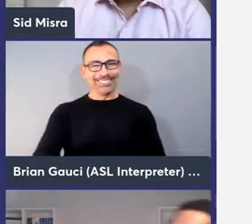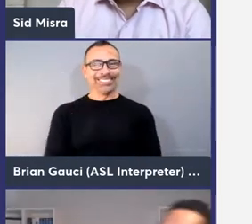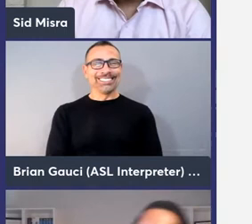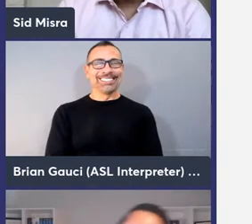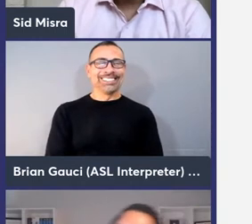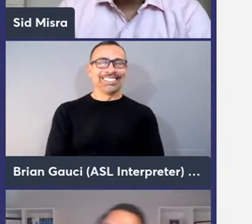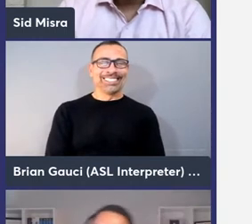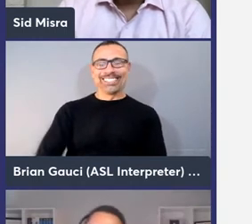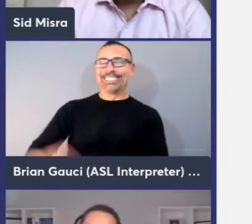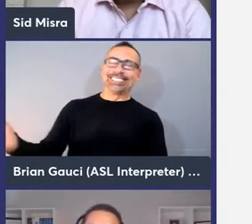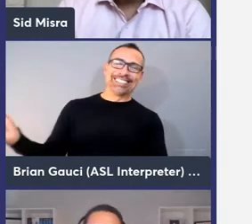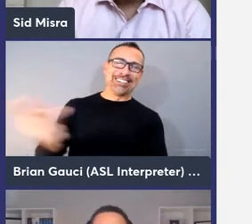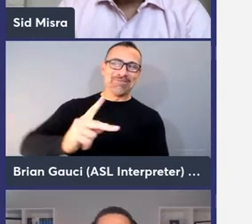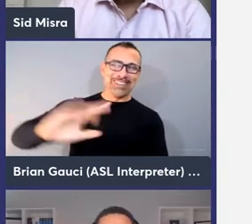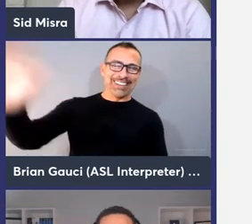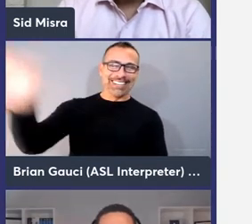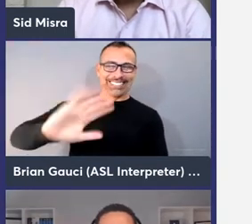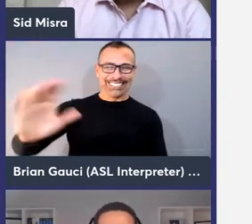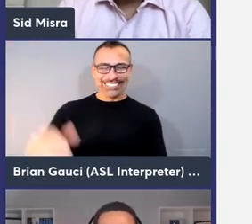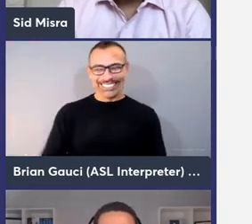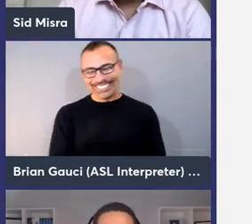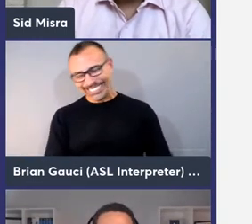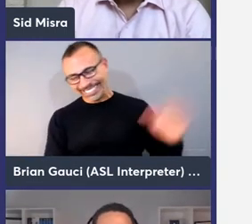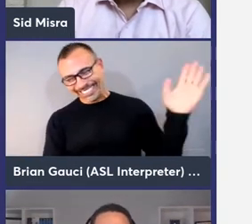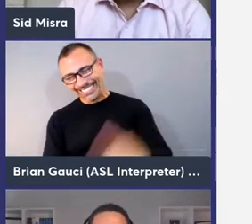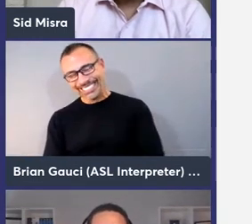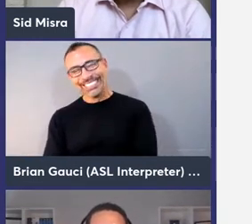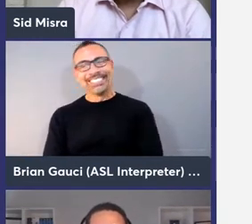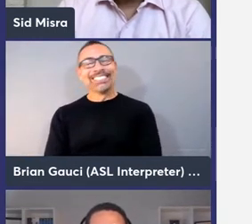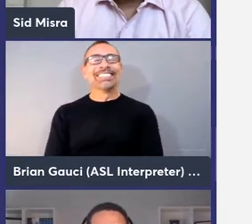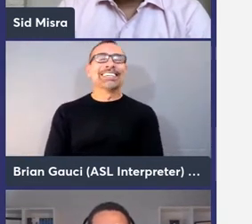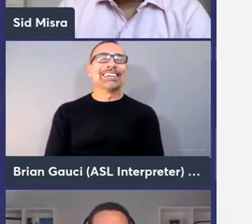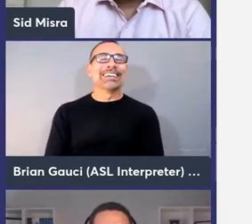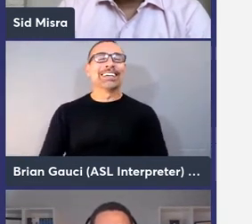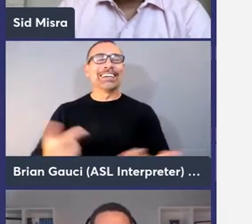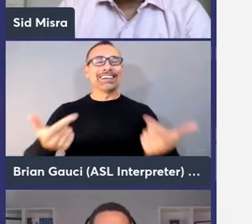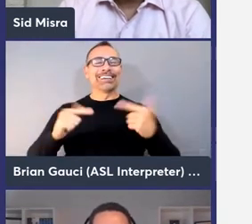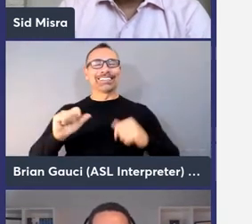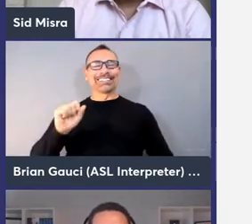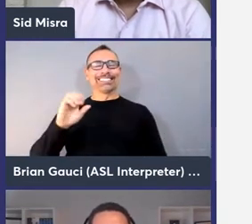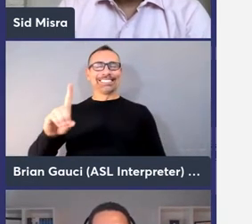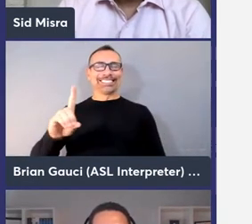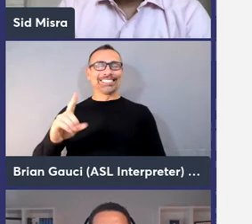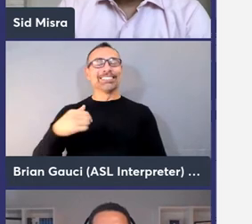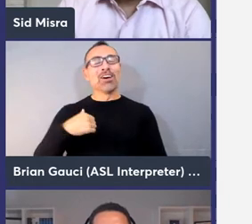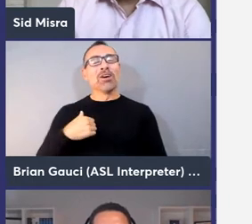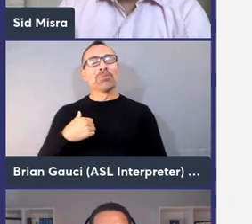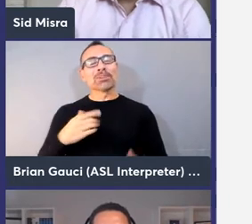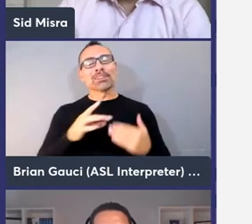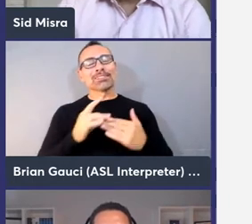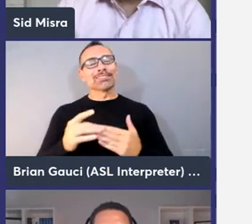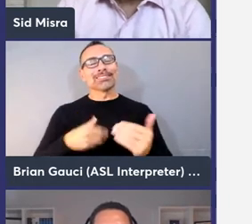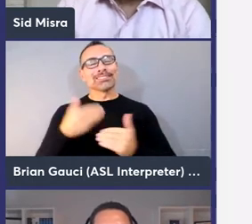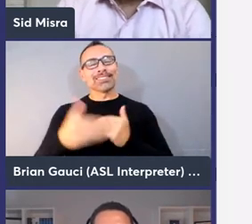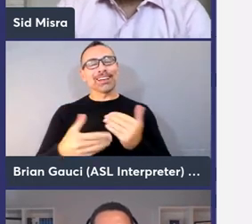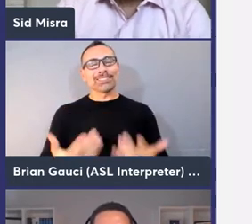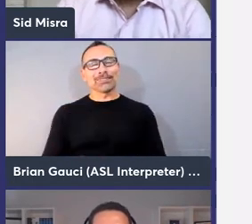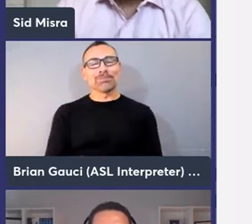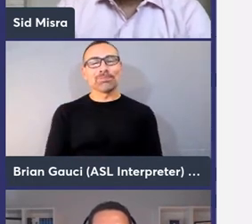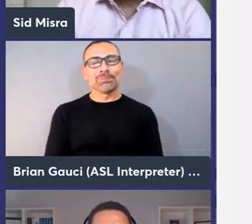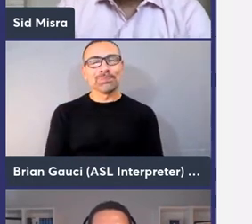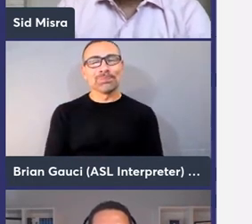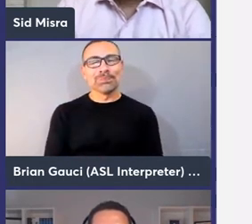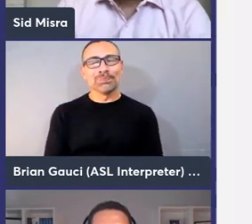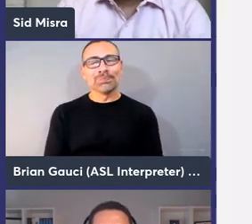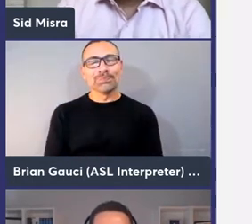No, I'm back. Don't worry. All right. I'll take you to the next step. So this